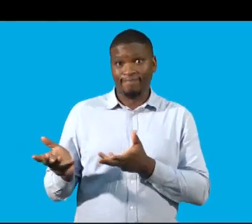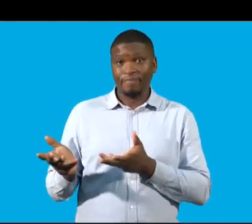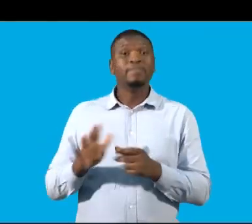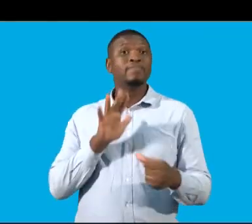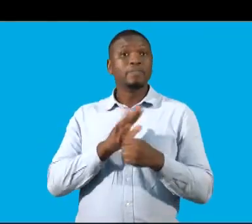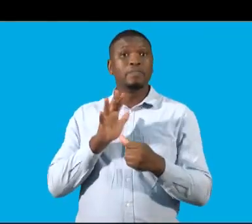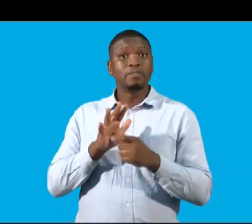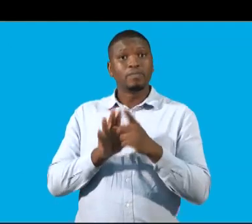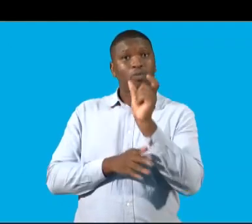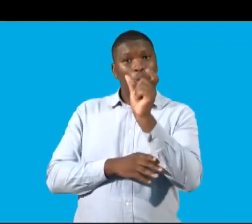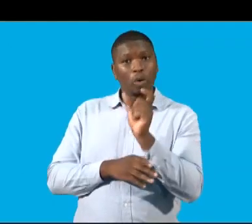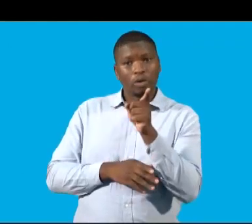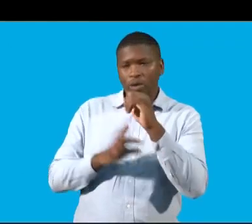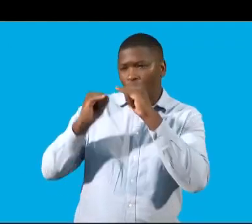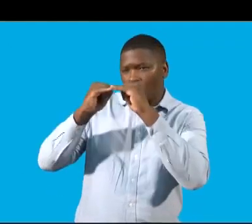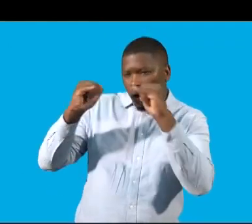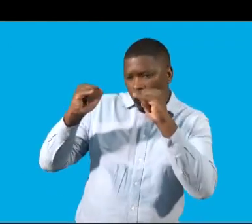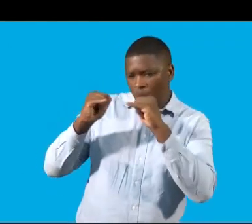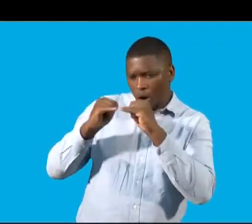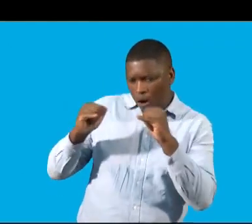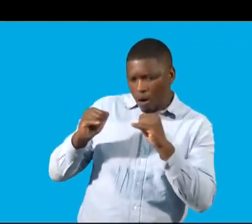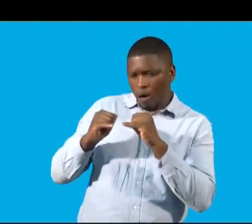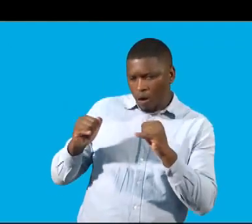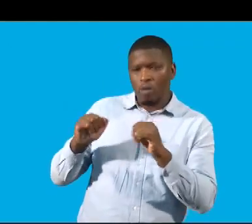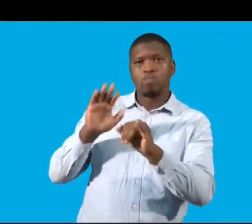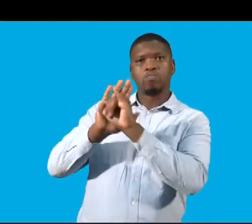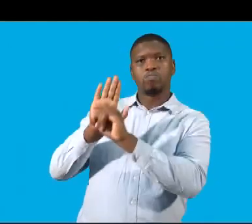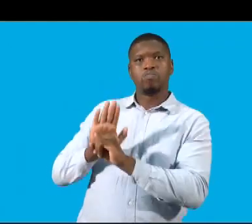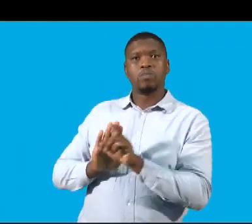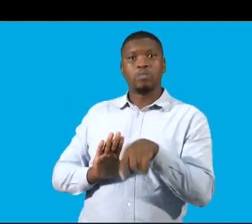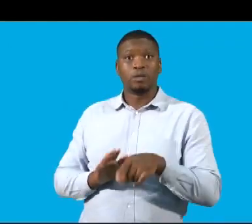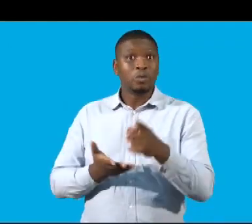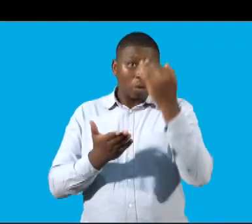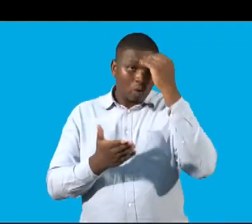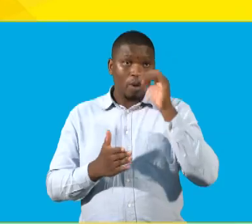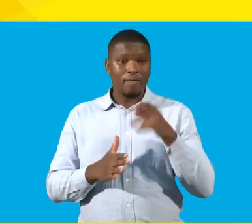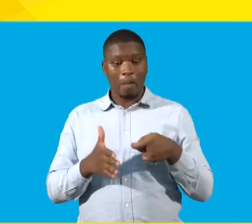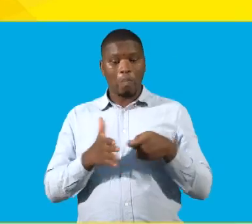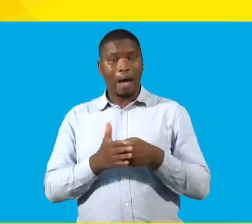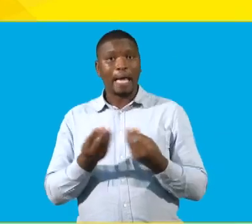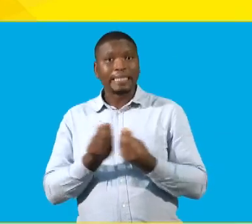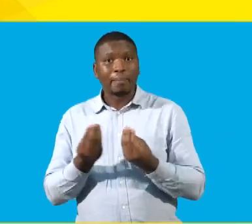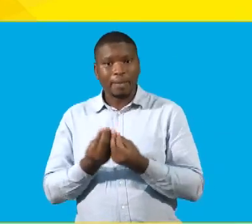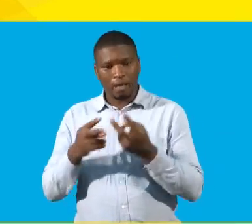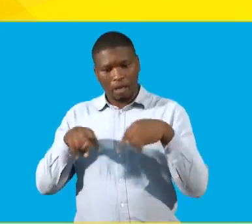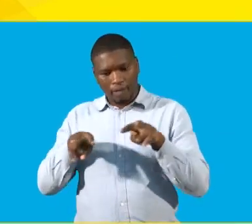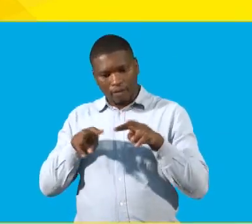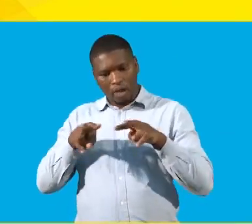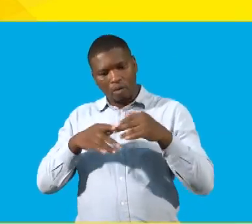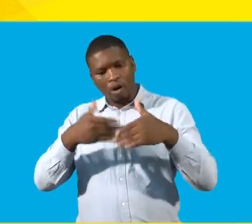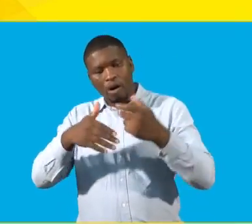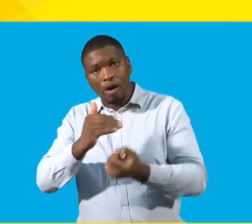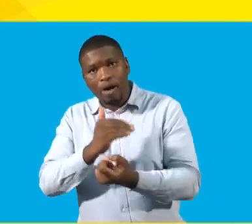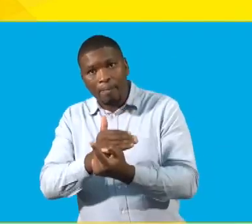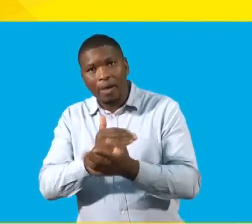keywords and we think about what is actually happening to the price of the tractor. Now we know that if we buy something, what will happen to the